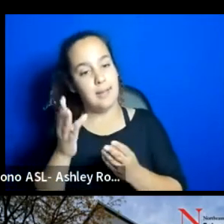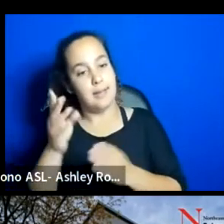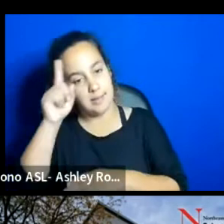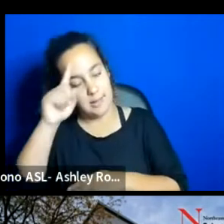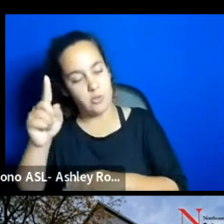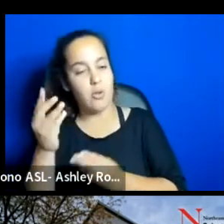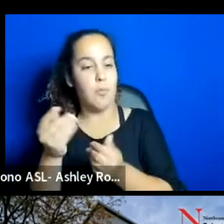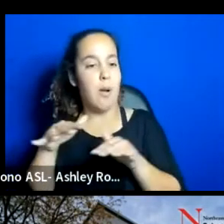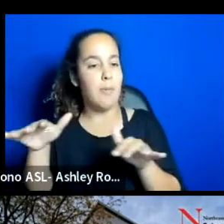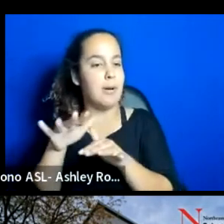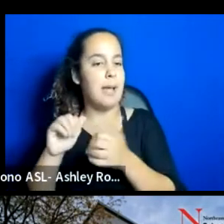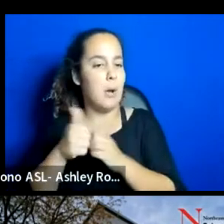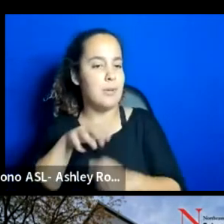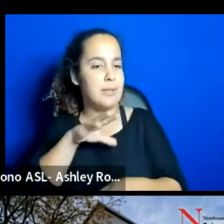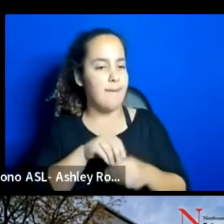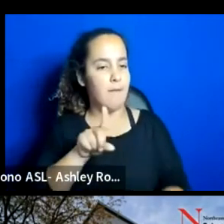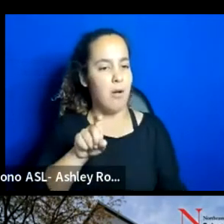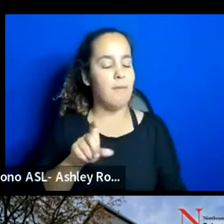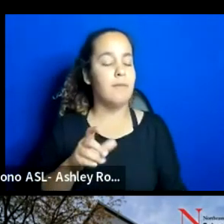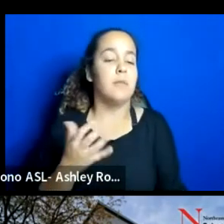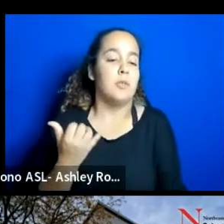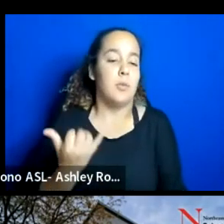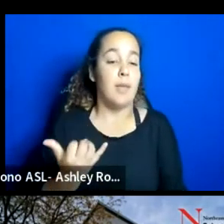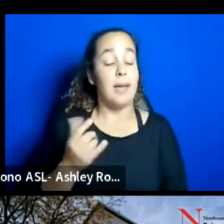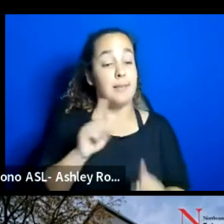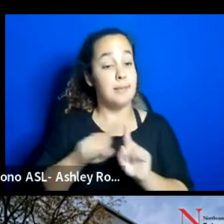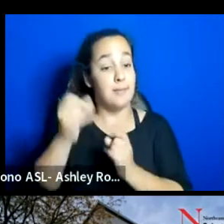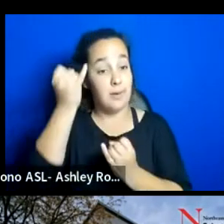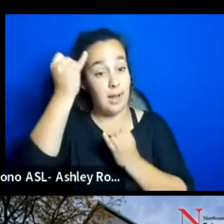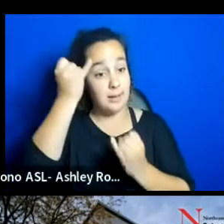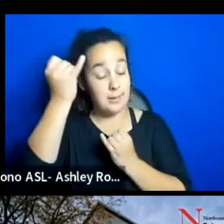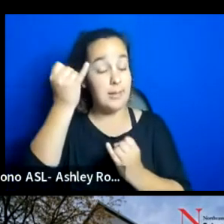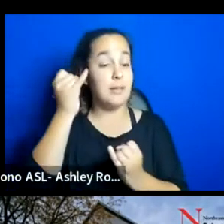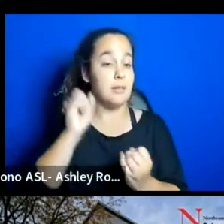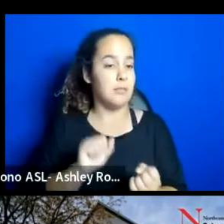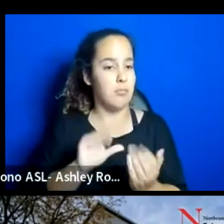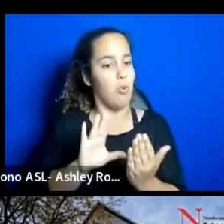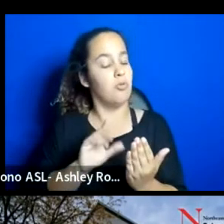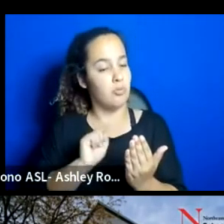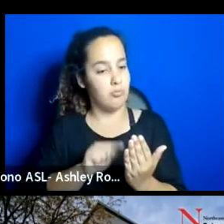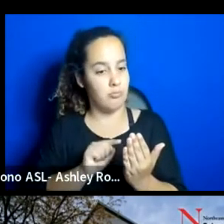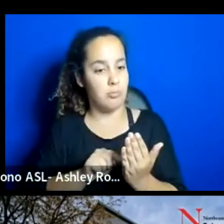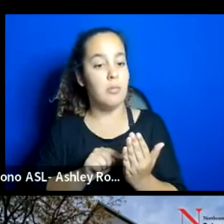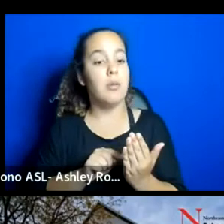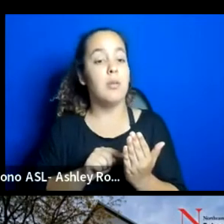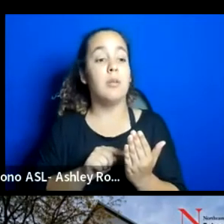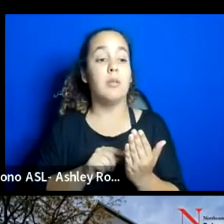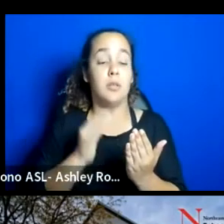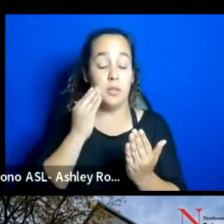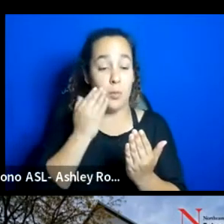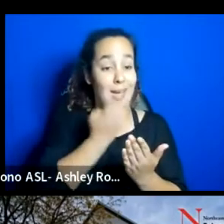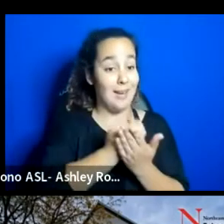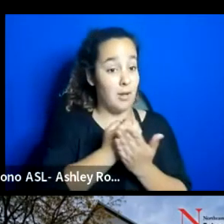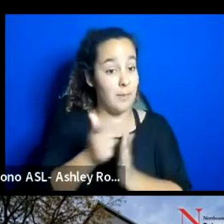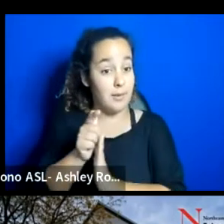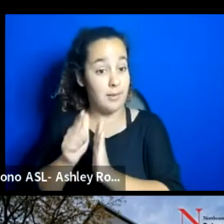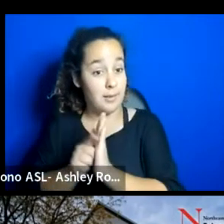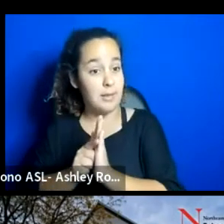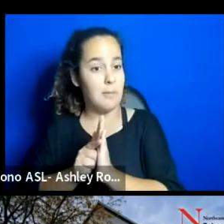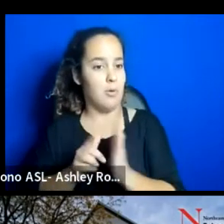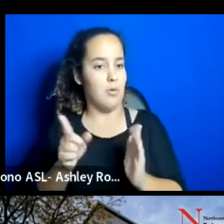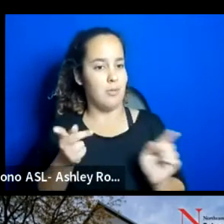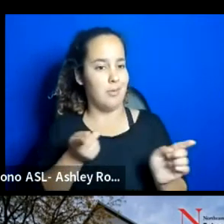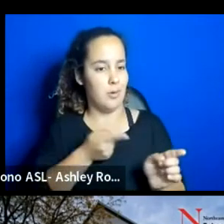Different or distinct from a history of ideas approach, Salter's book shows how the economic and the legal were coupled